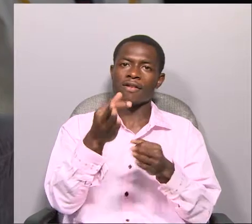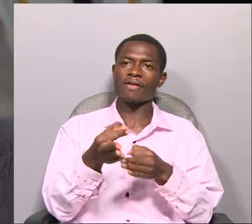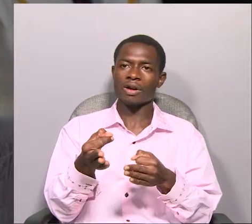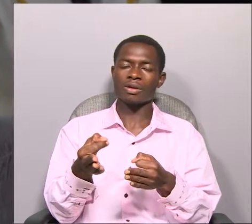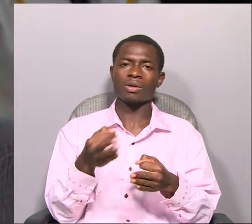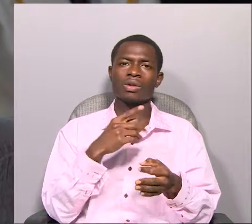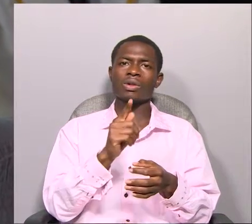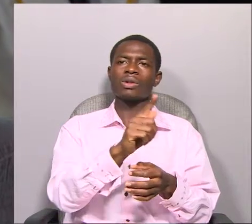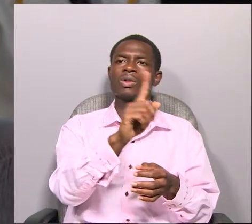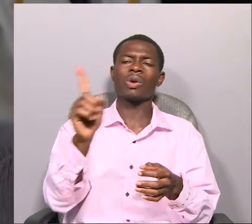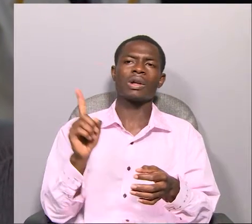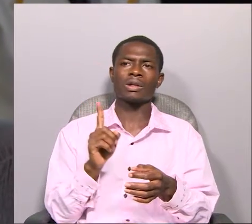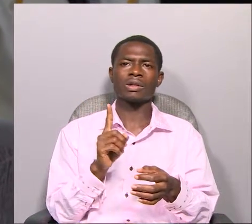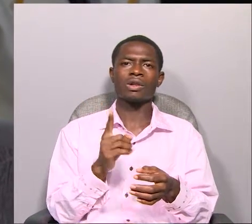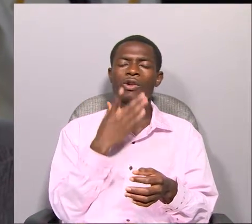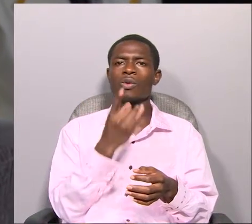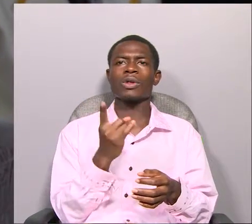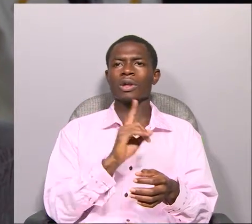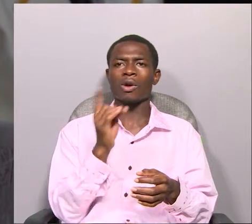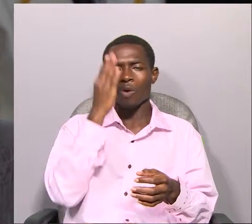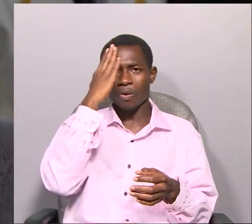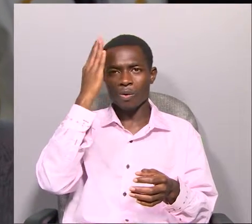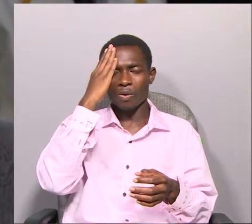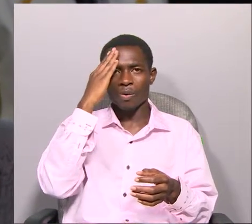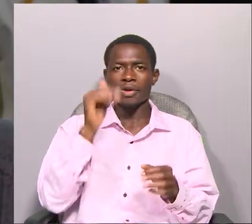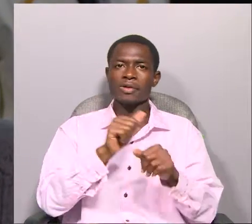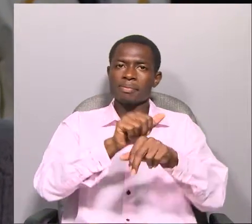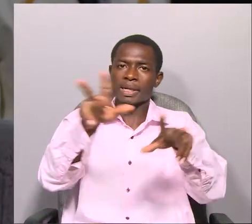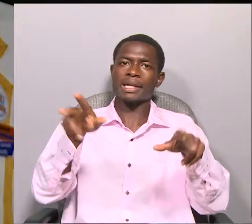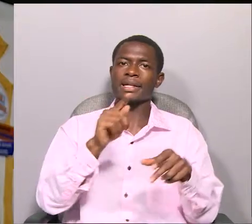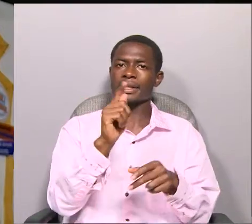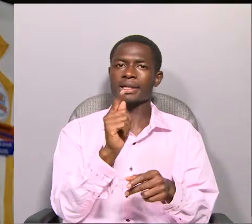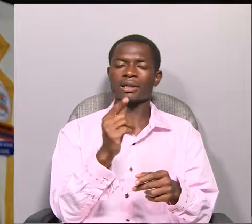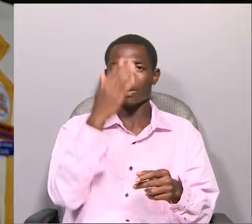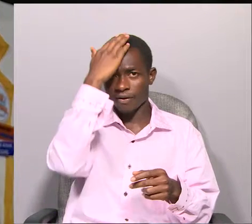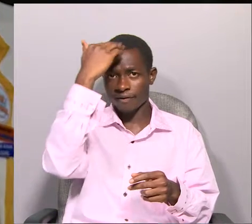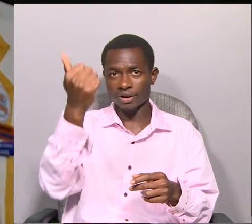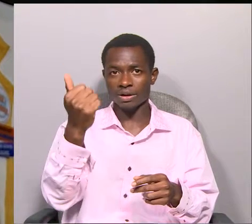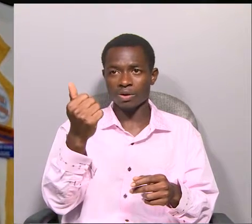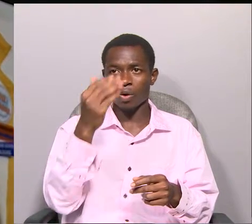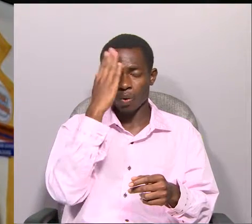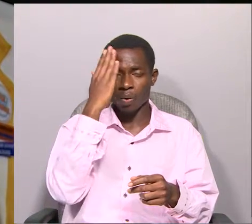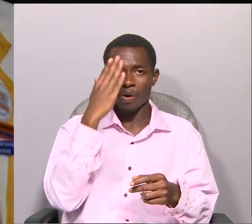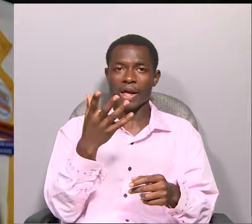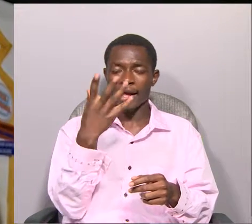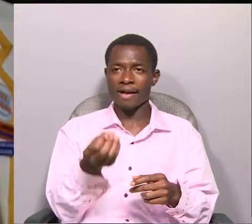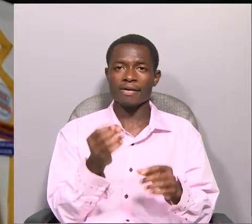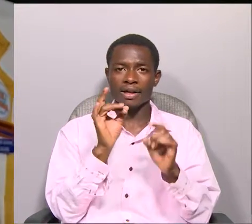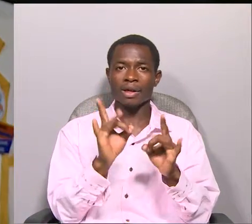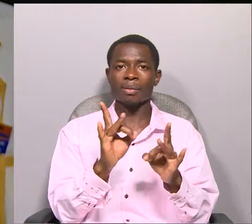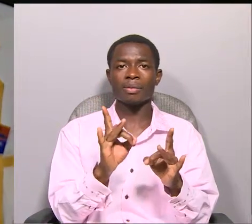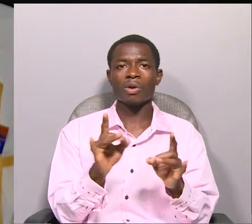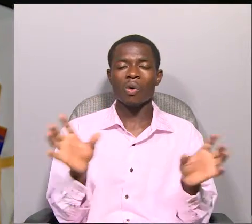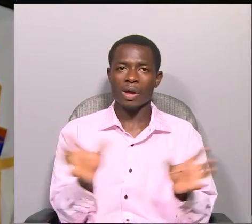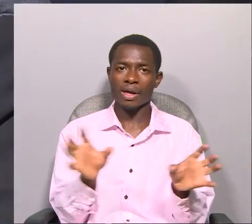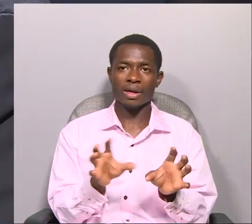also a way of empowering the youth. It's not every youth who will aspire to go to university or who will